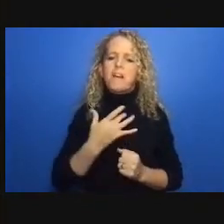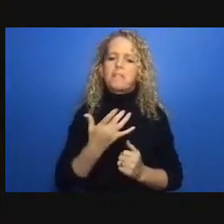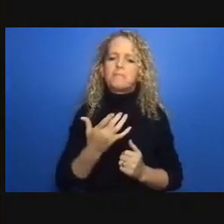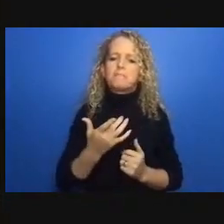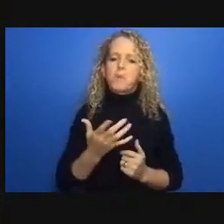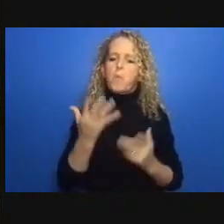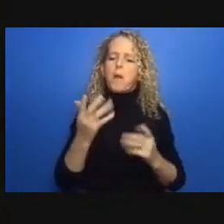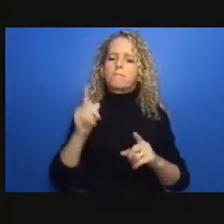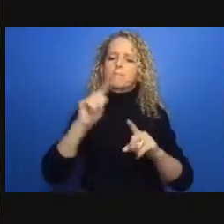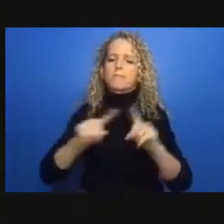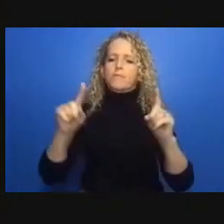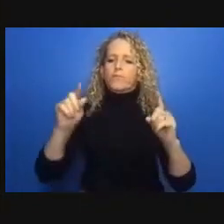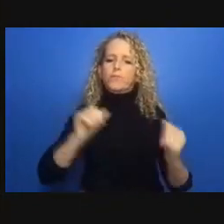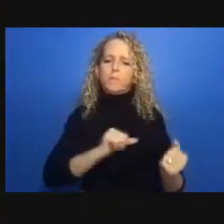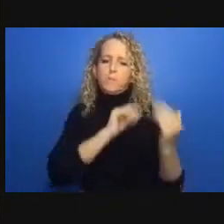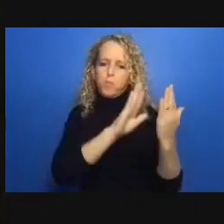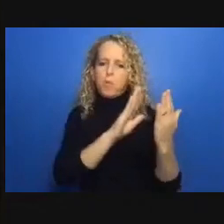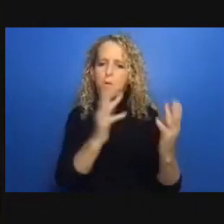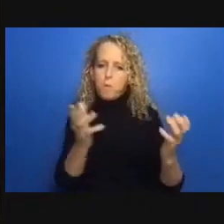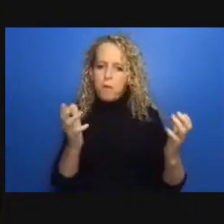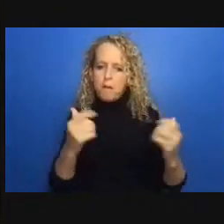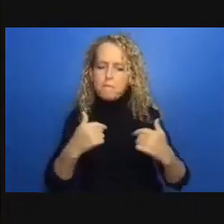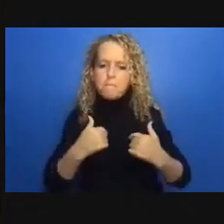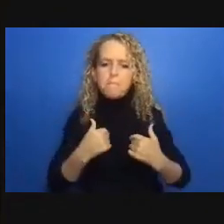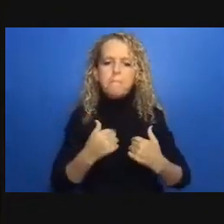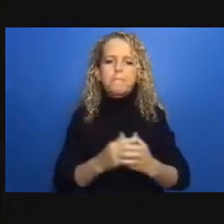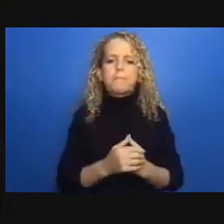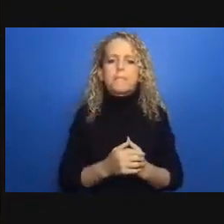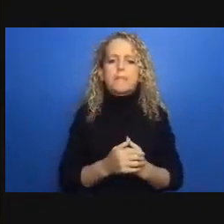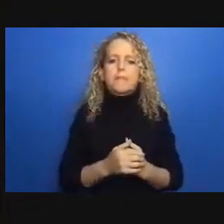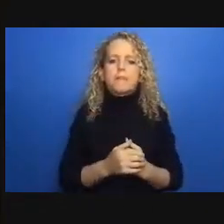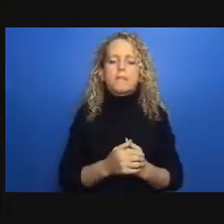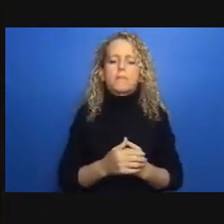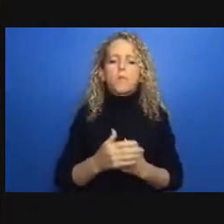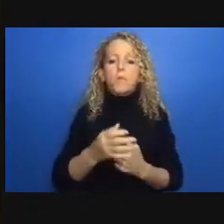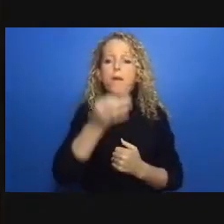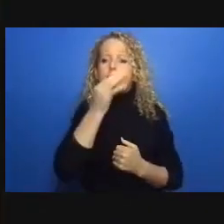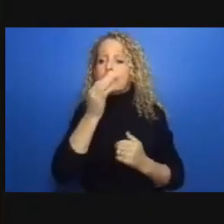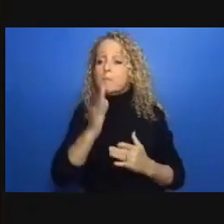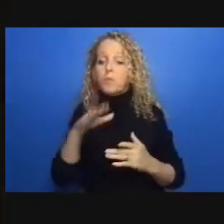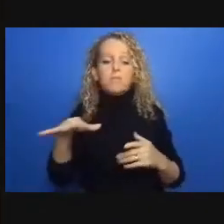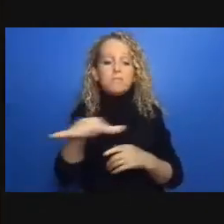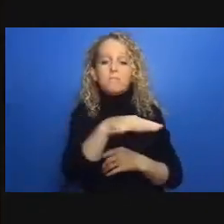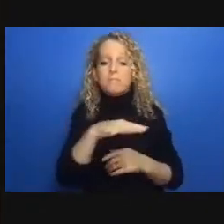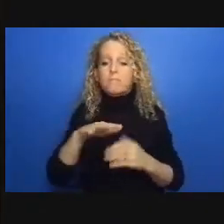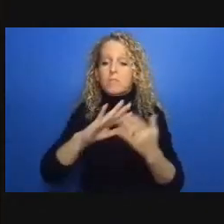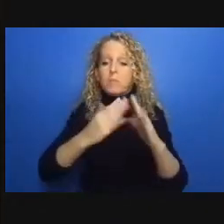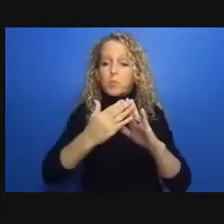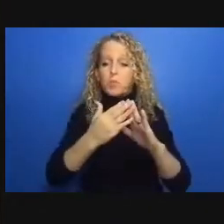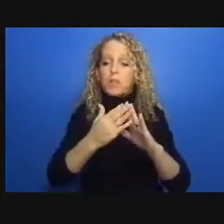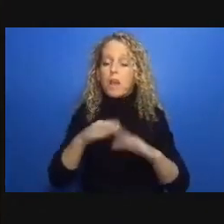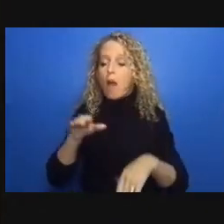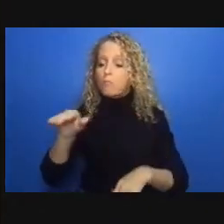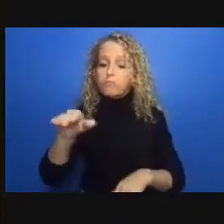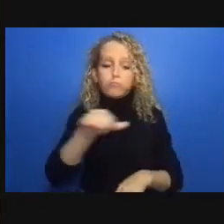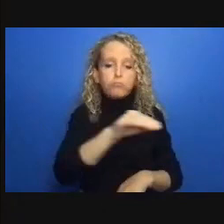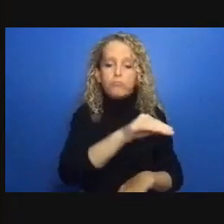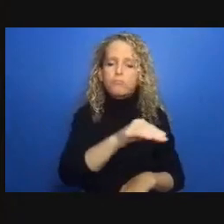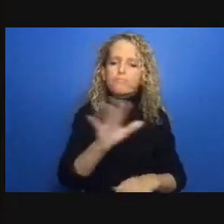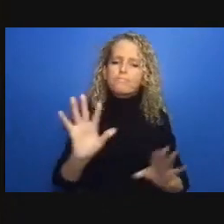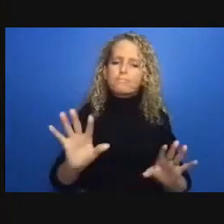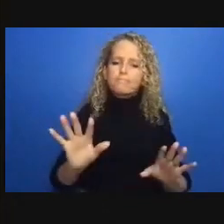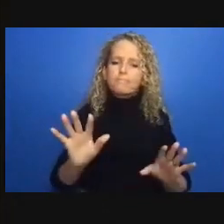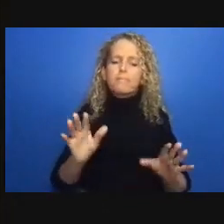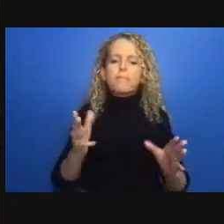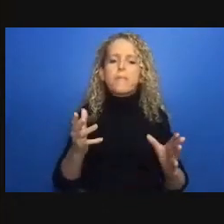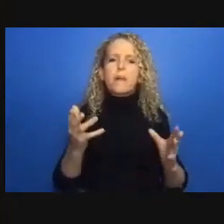was instead of going directly to my colleagues and experts in the community about to ask them what they thought needed to happen, I wanted to take more